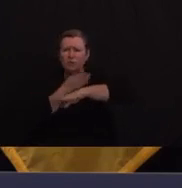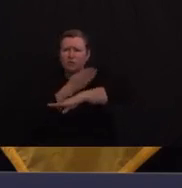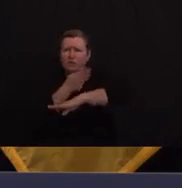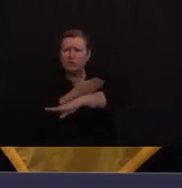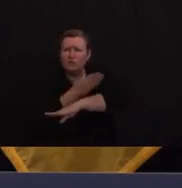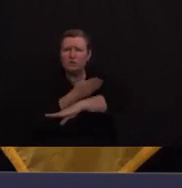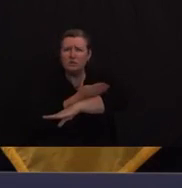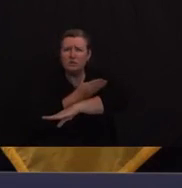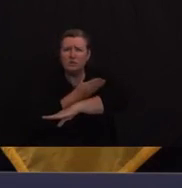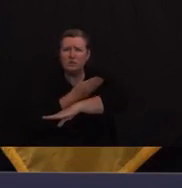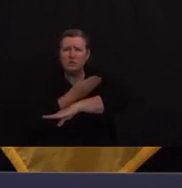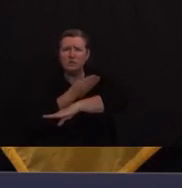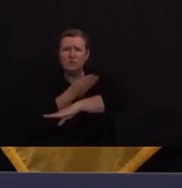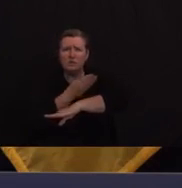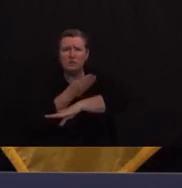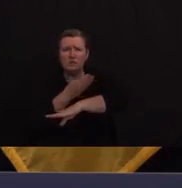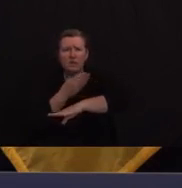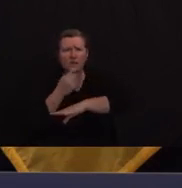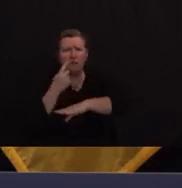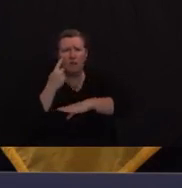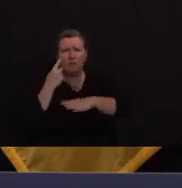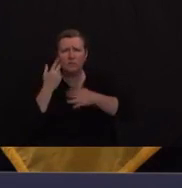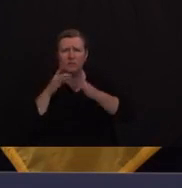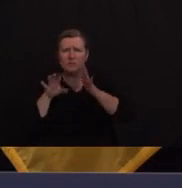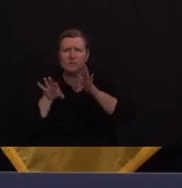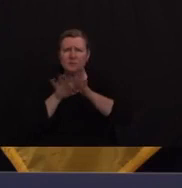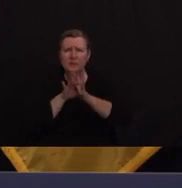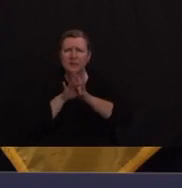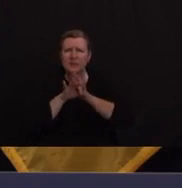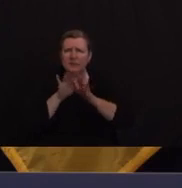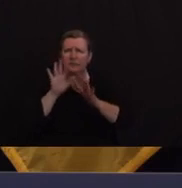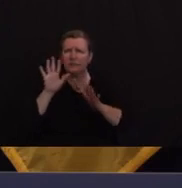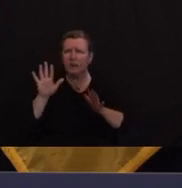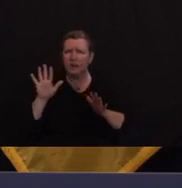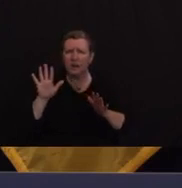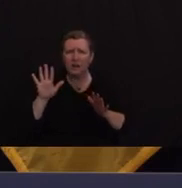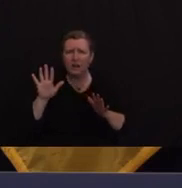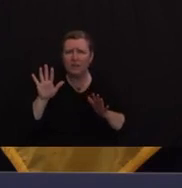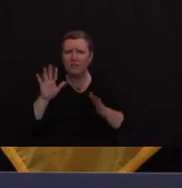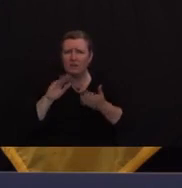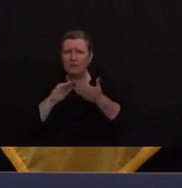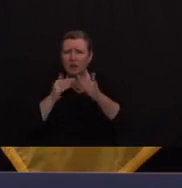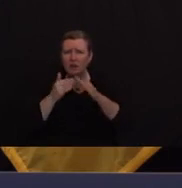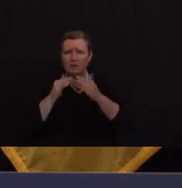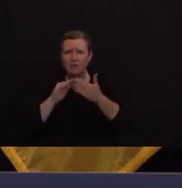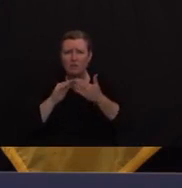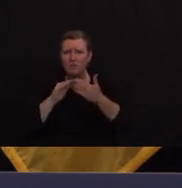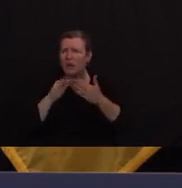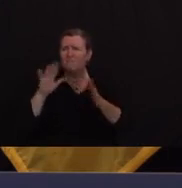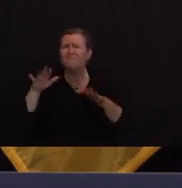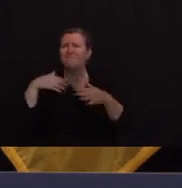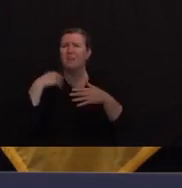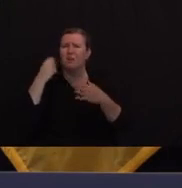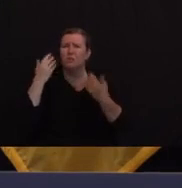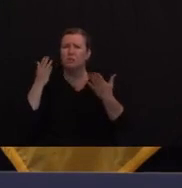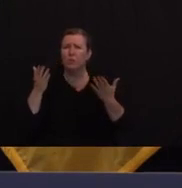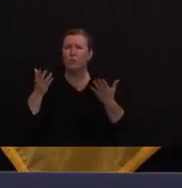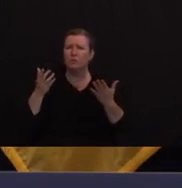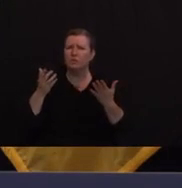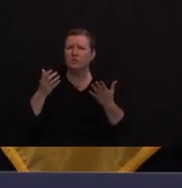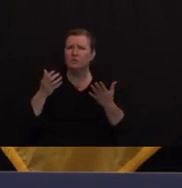5 were chosen. I've seen that published, and I'm not quite sure, what the real answer is.